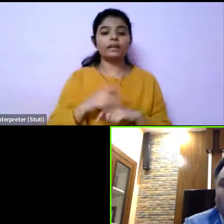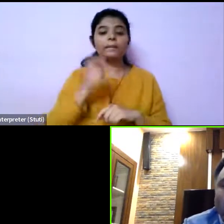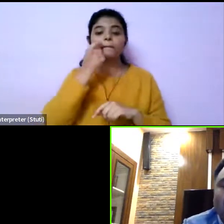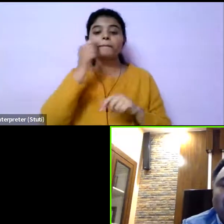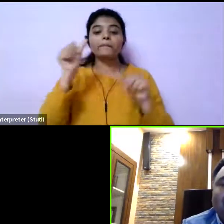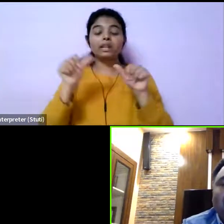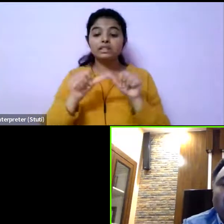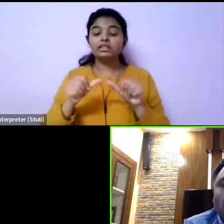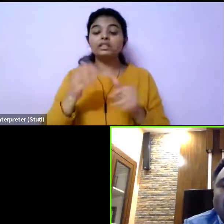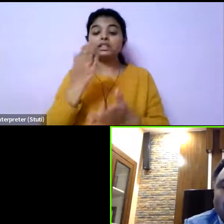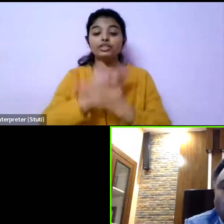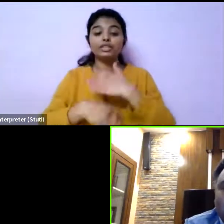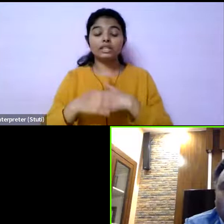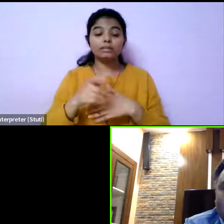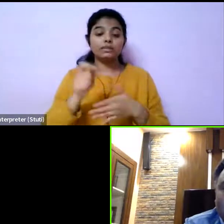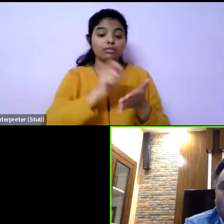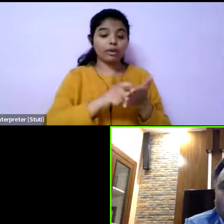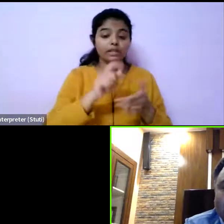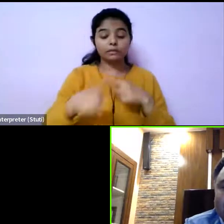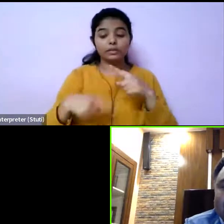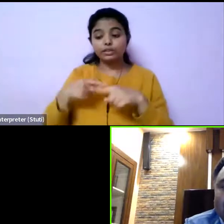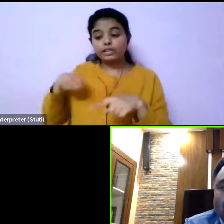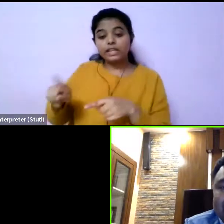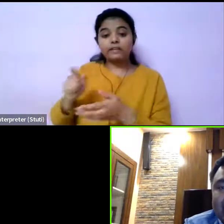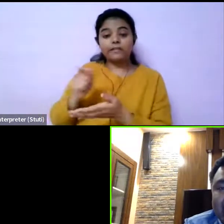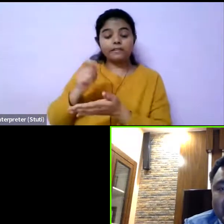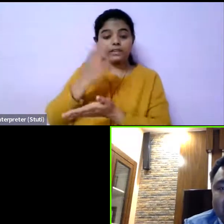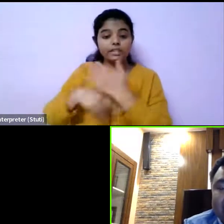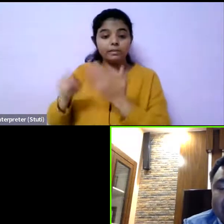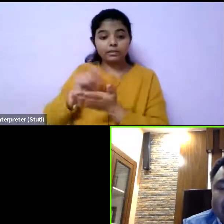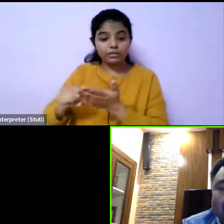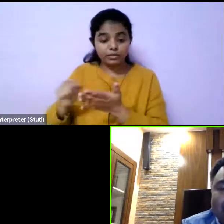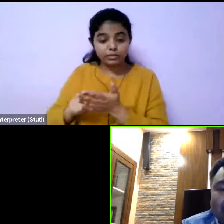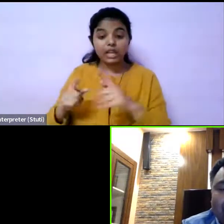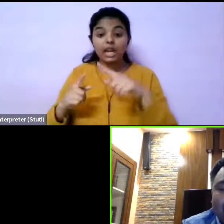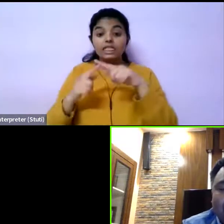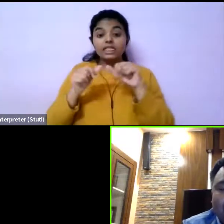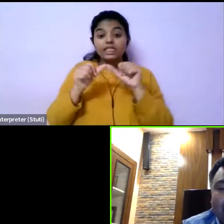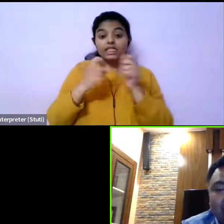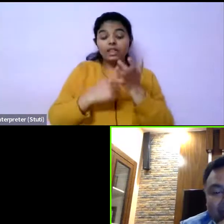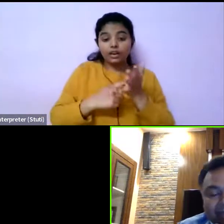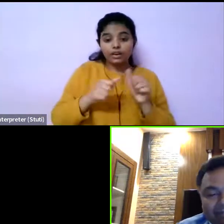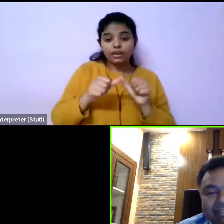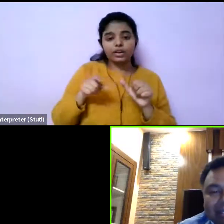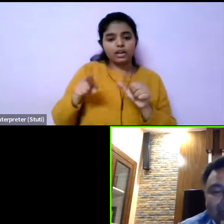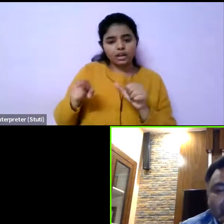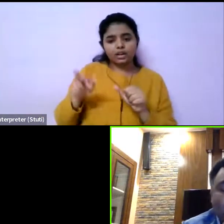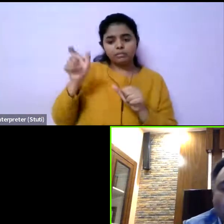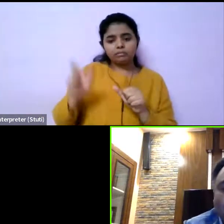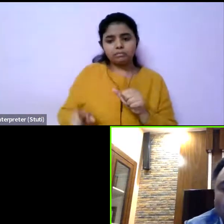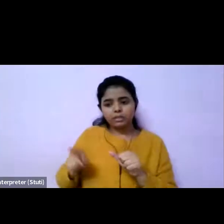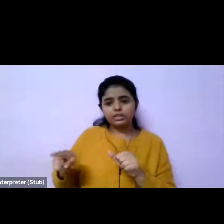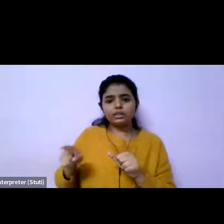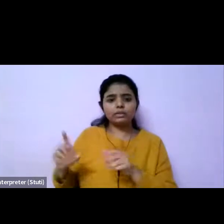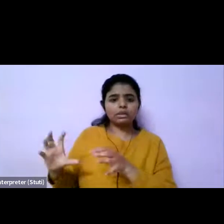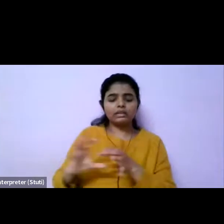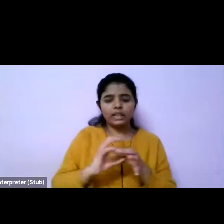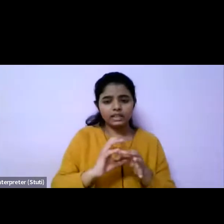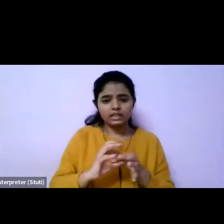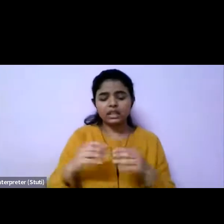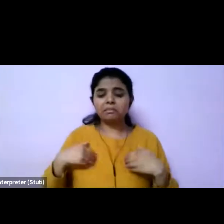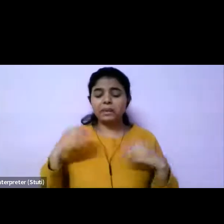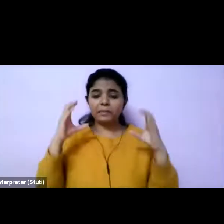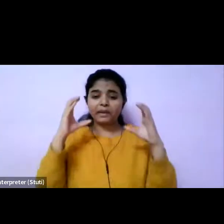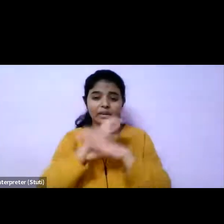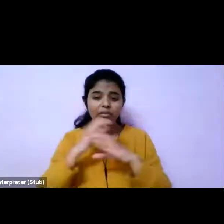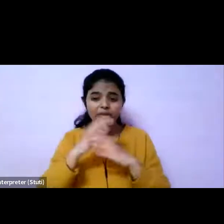Writing Disability and Disabled Writing, Gazing at Dattani's Tara Through a Glass Impaired. So I'm a little confused regarding my own paper because I'll be